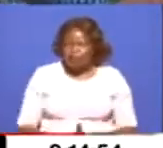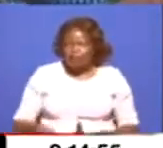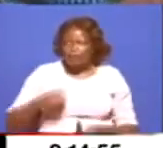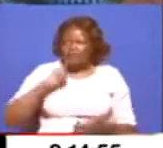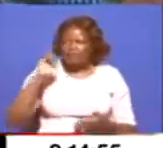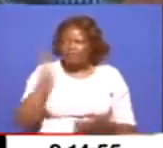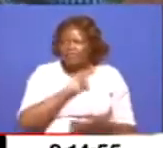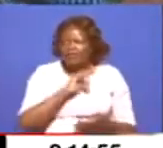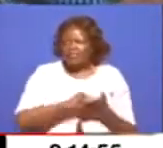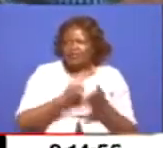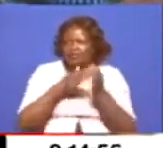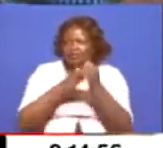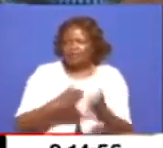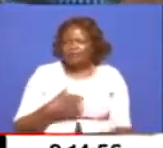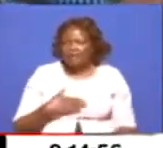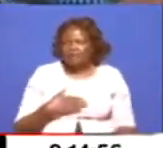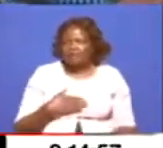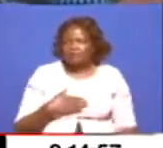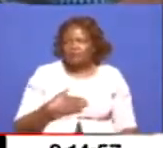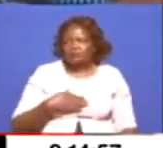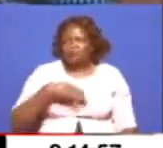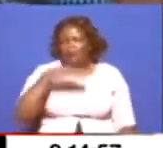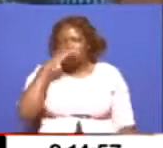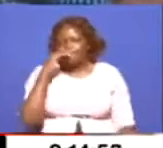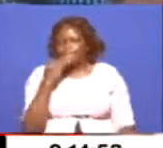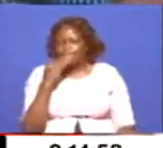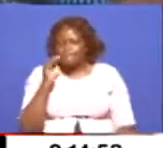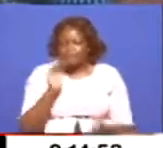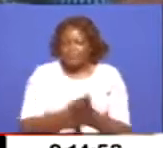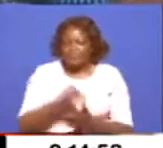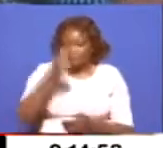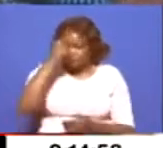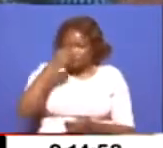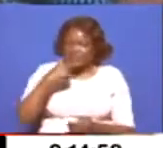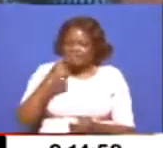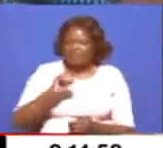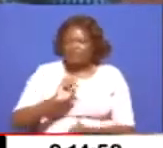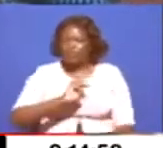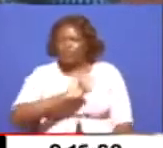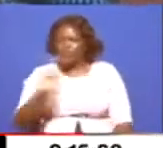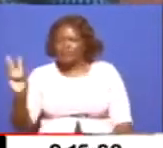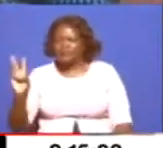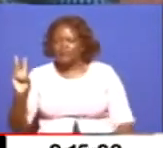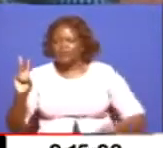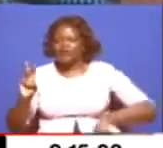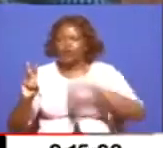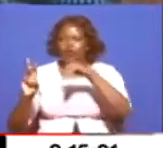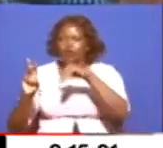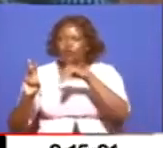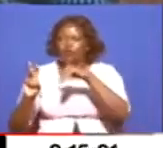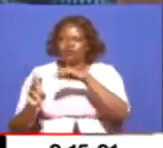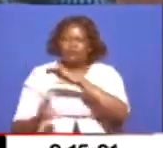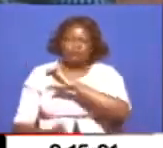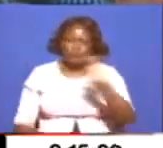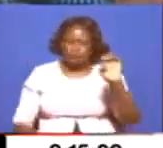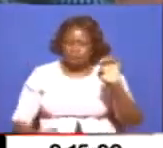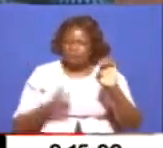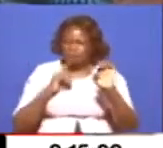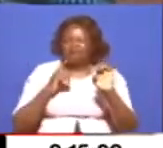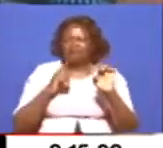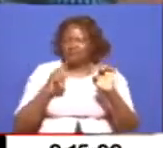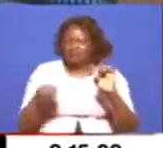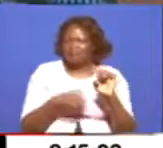wetu, Mheshimiwa Musalia na Weta, wakisema left, tunaenda left. Wakisema right,